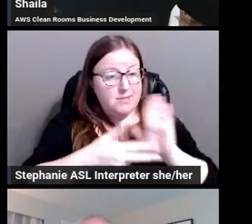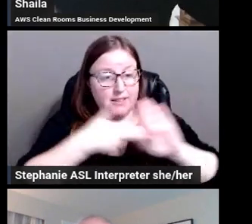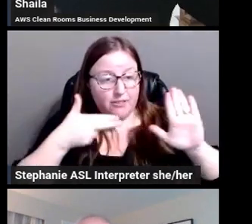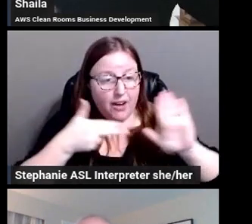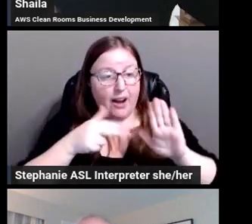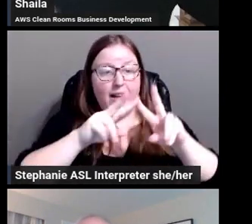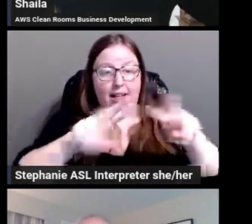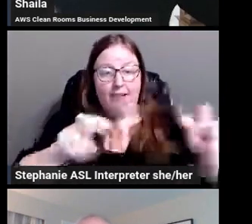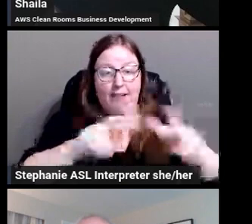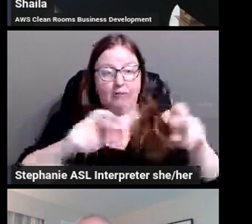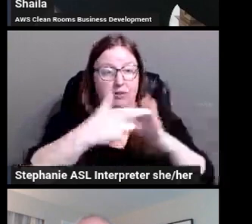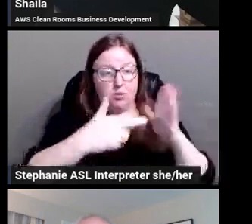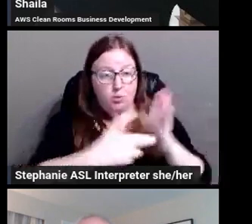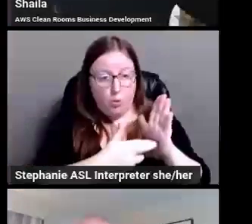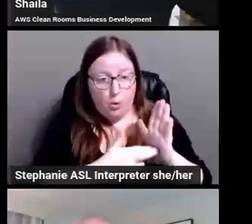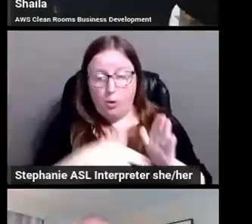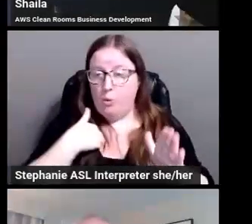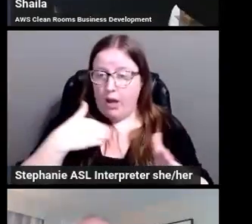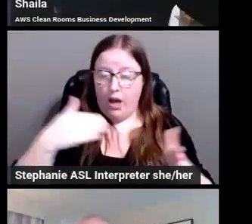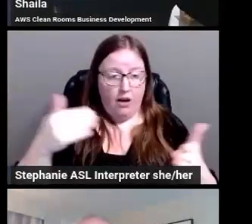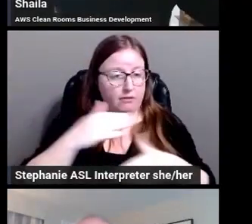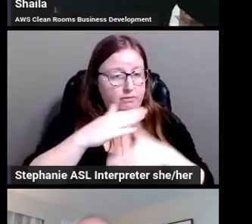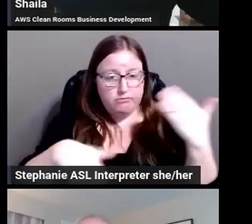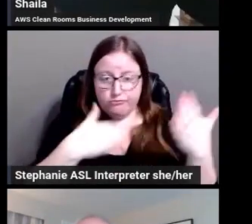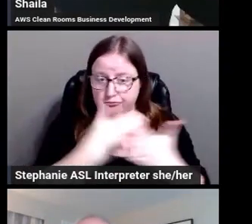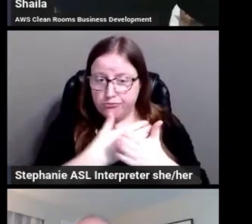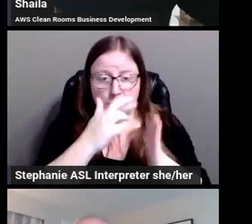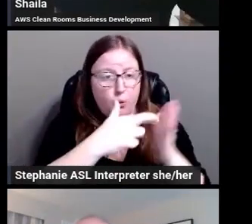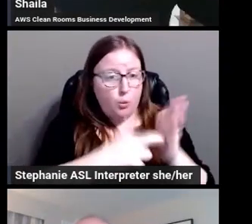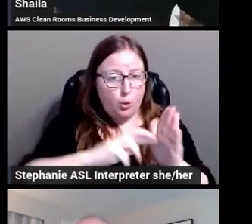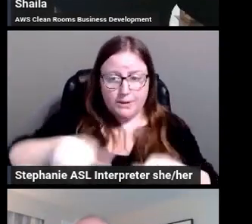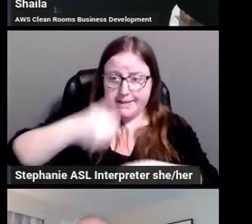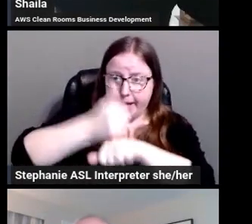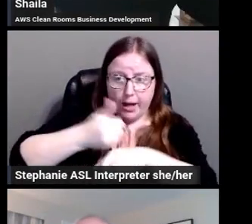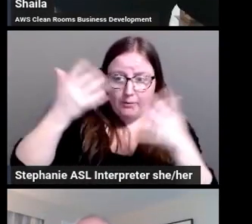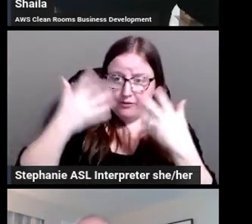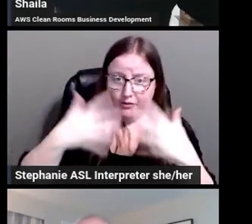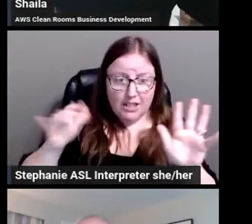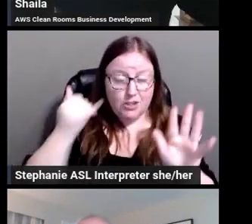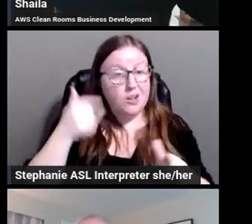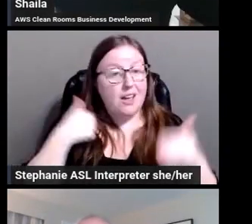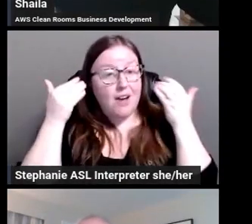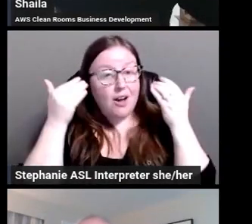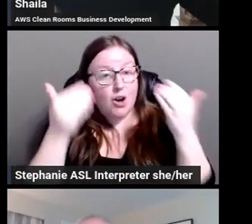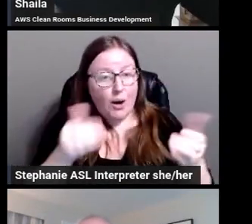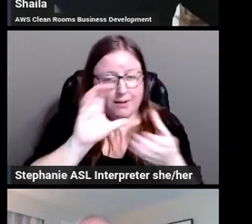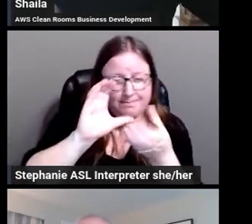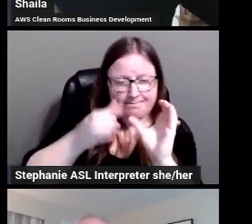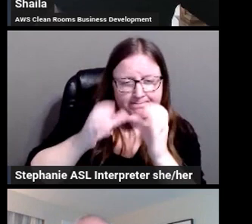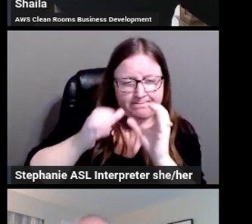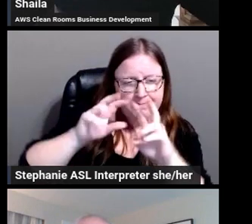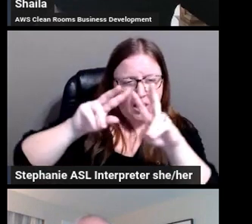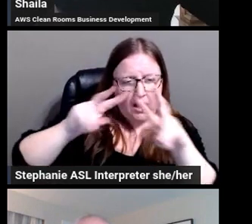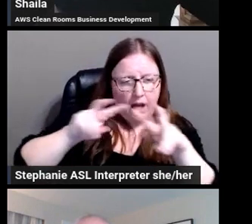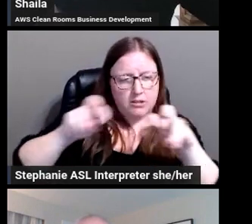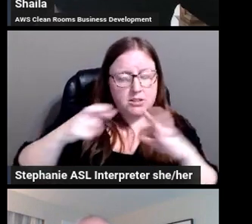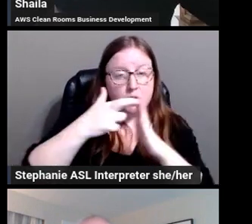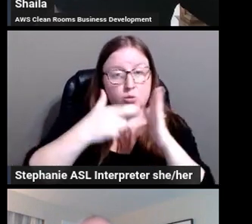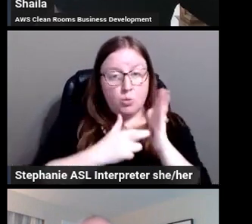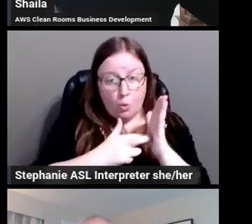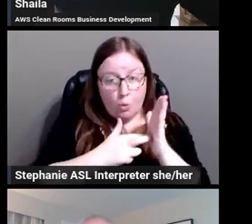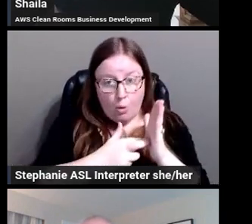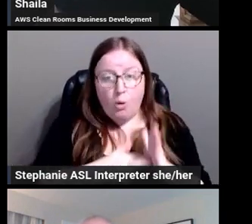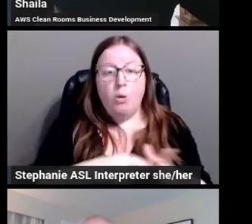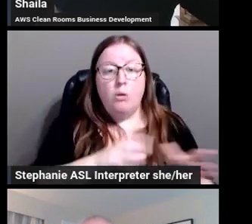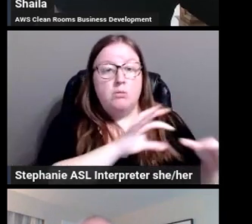rule and we have all of our rules set up. If I go ahead and I configure this analysis rule and associate